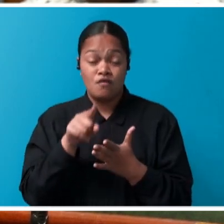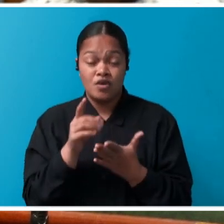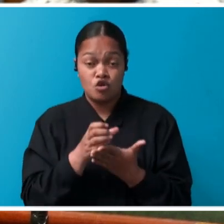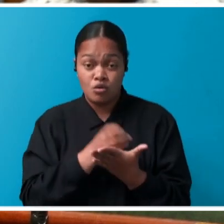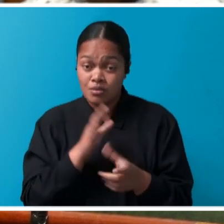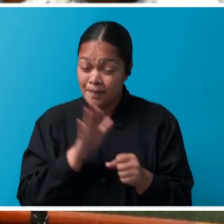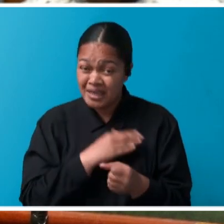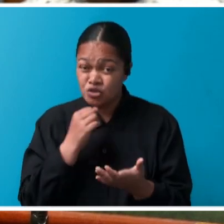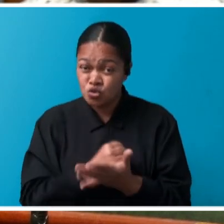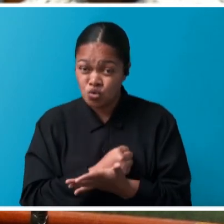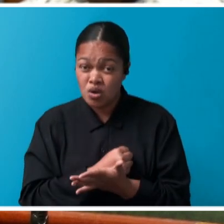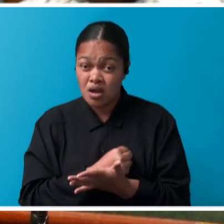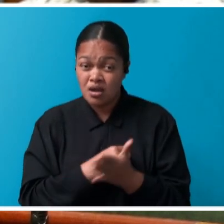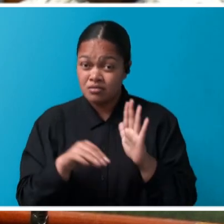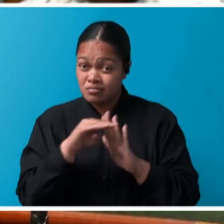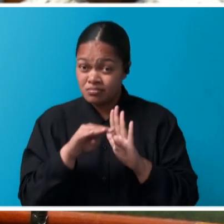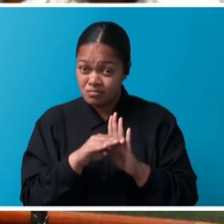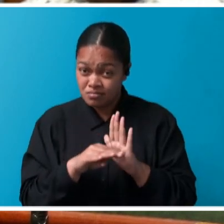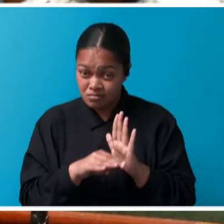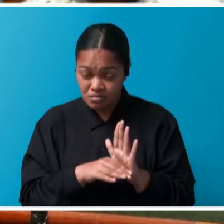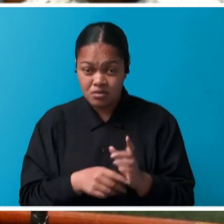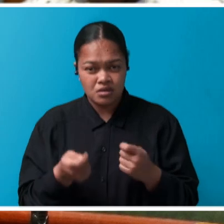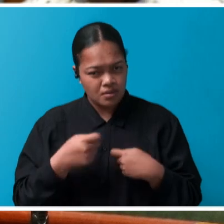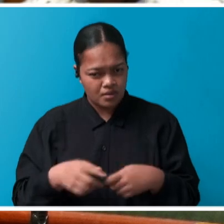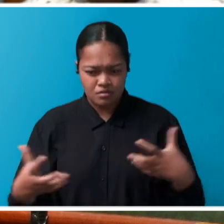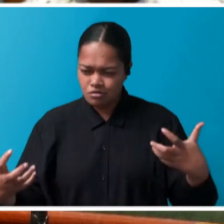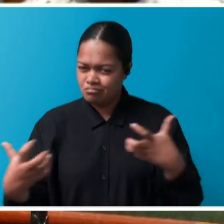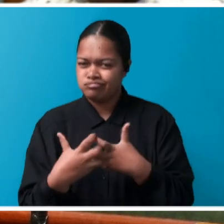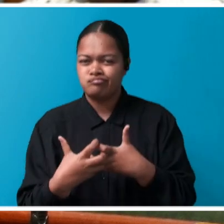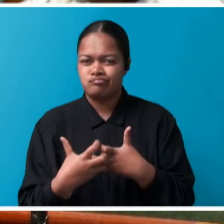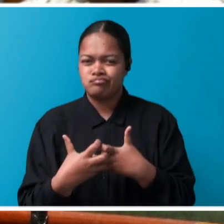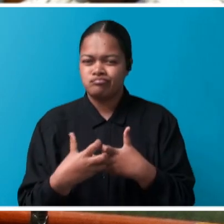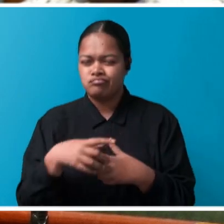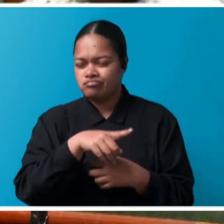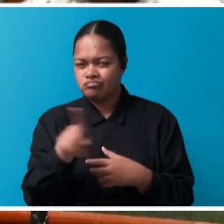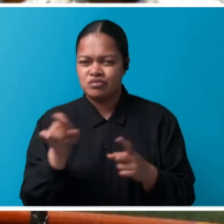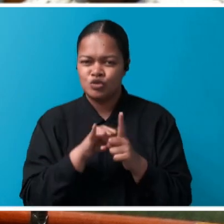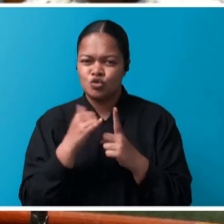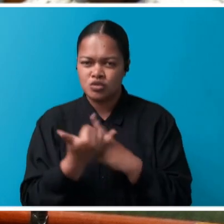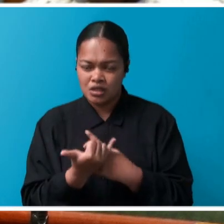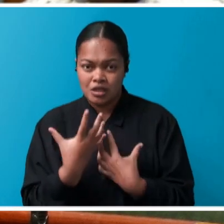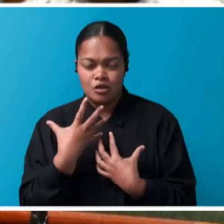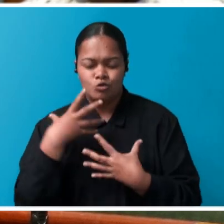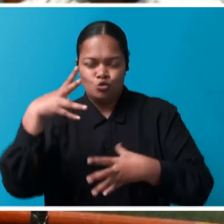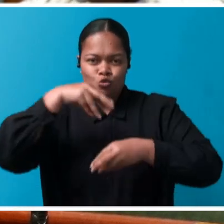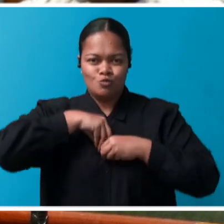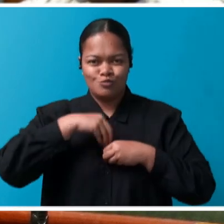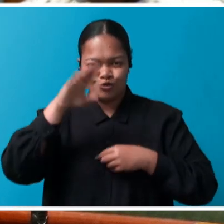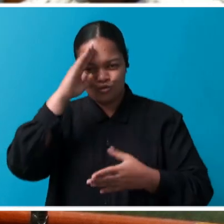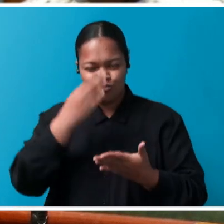that content is tailor-made to suit the demand of the society and equips students